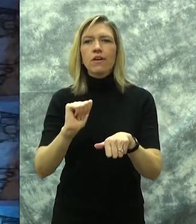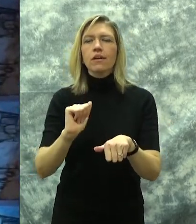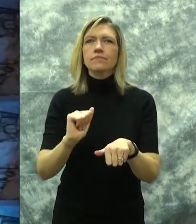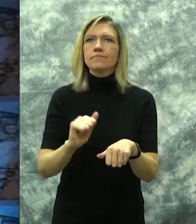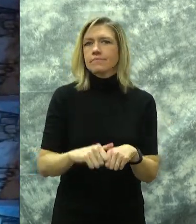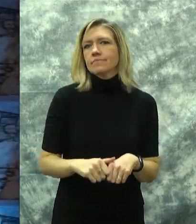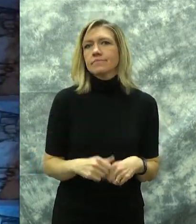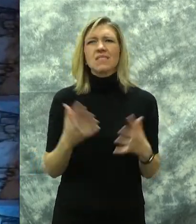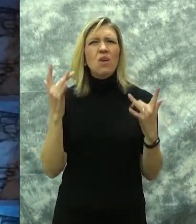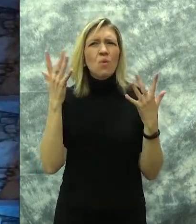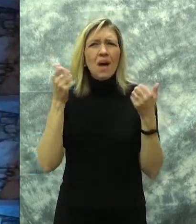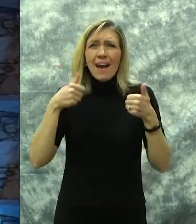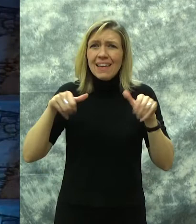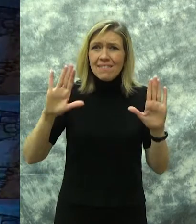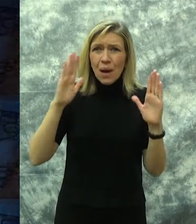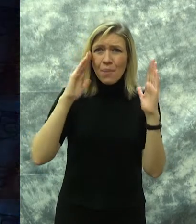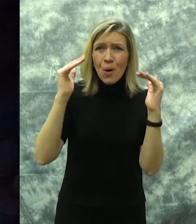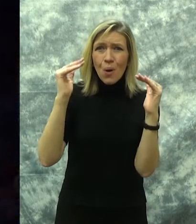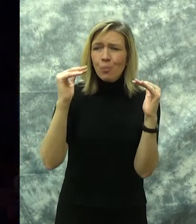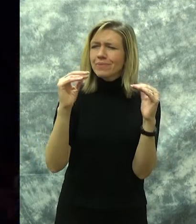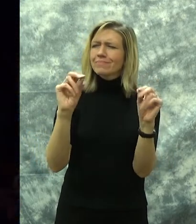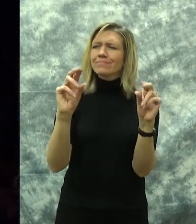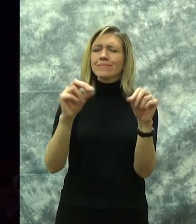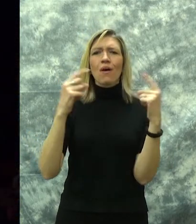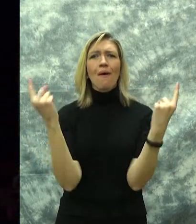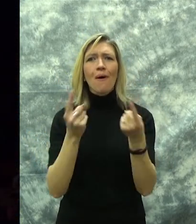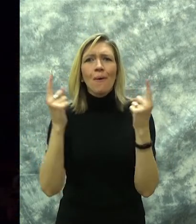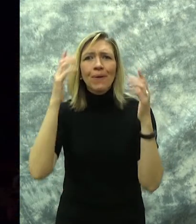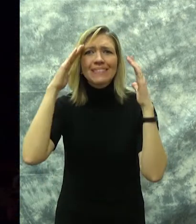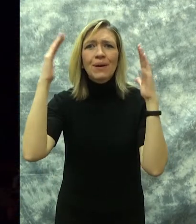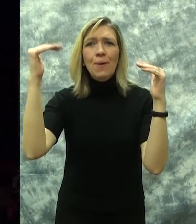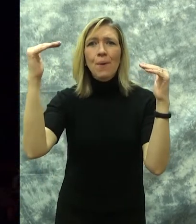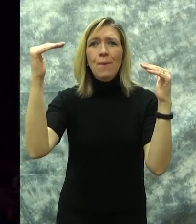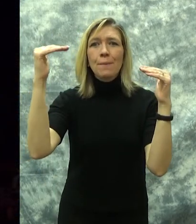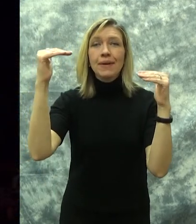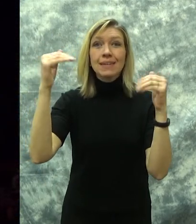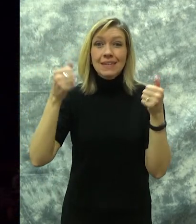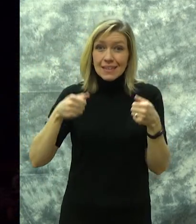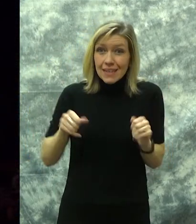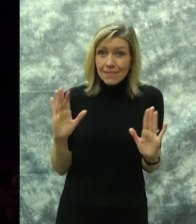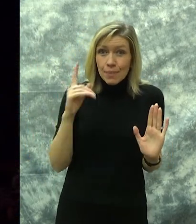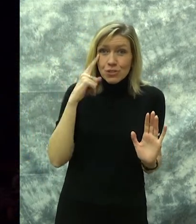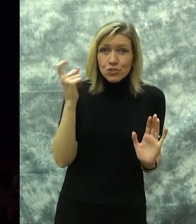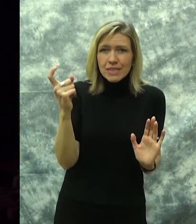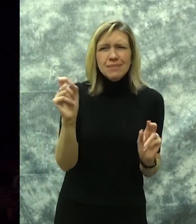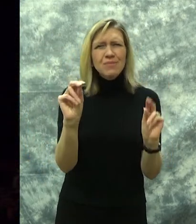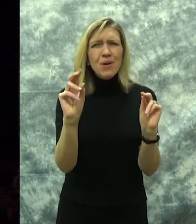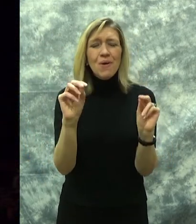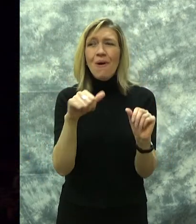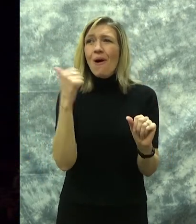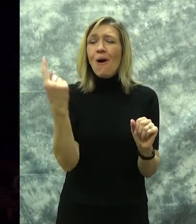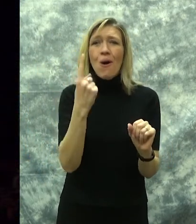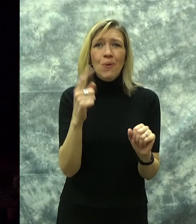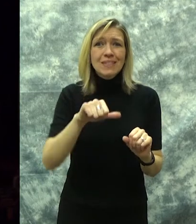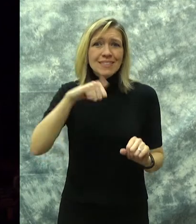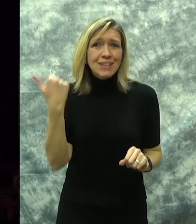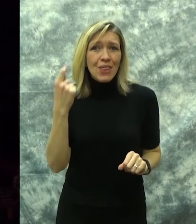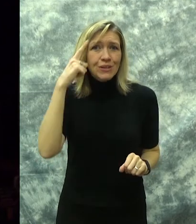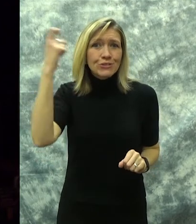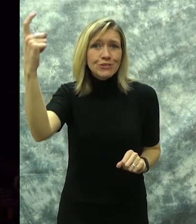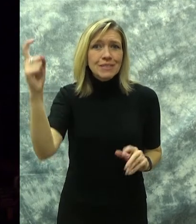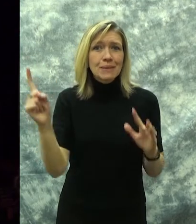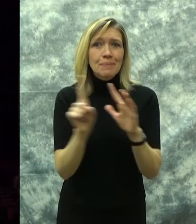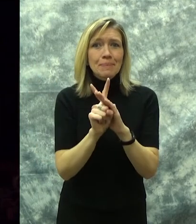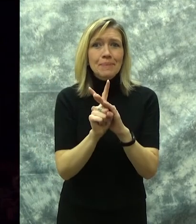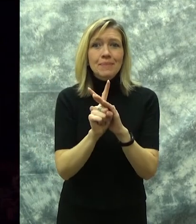Why give up hope? There is always hope. Why give up a dream? There is always another dream. Why